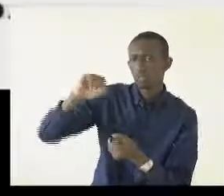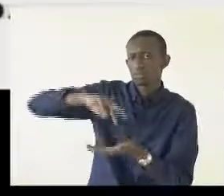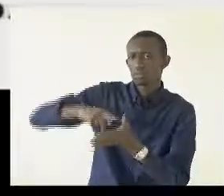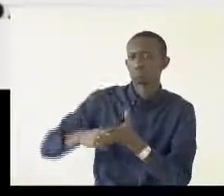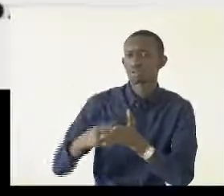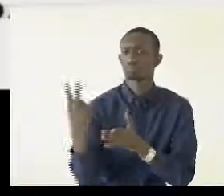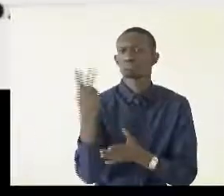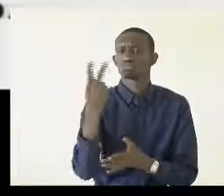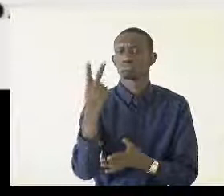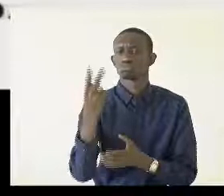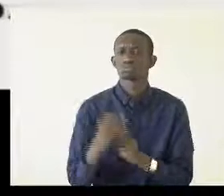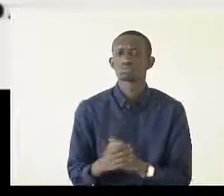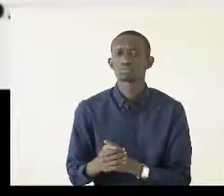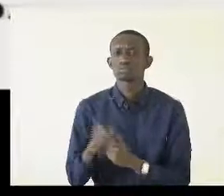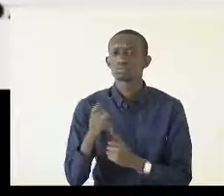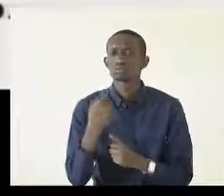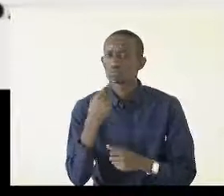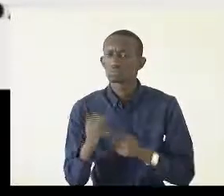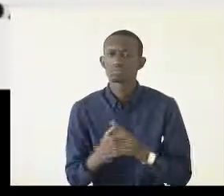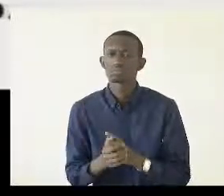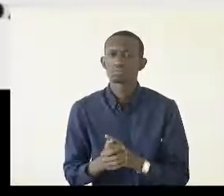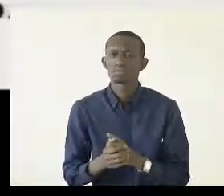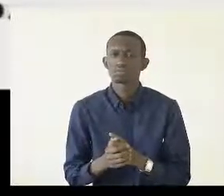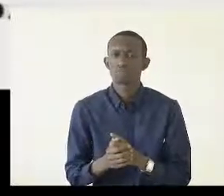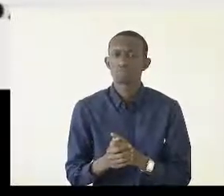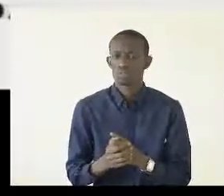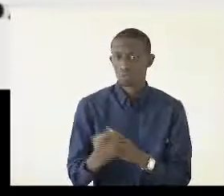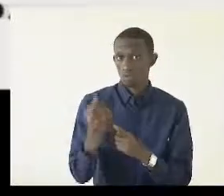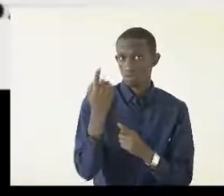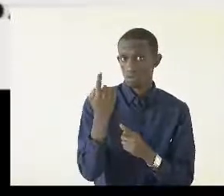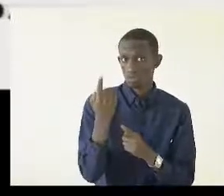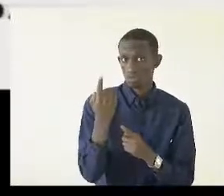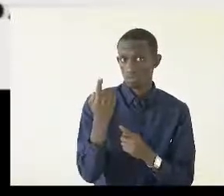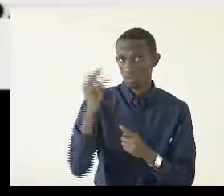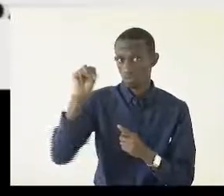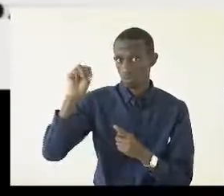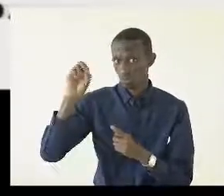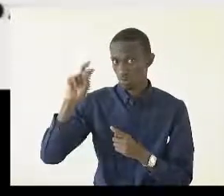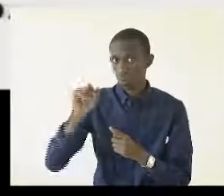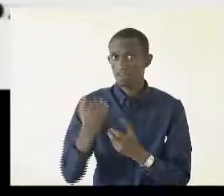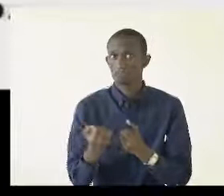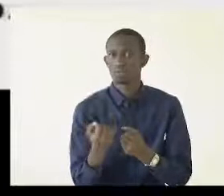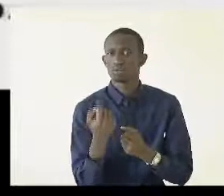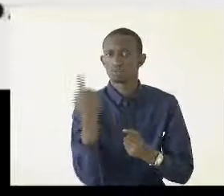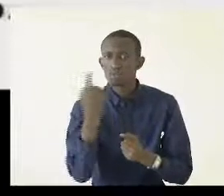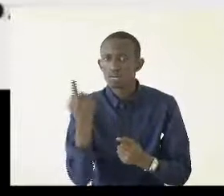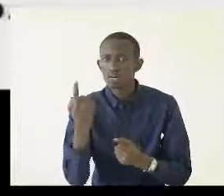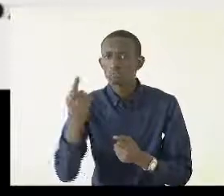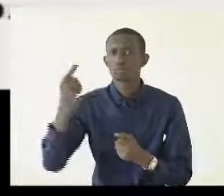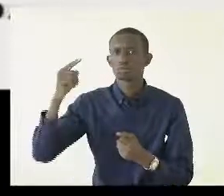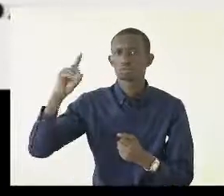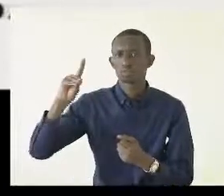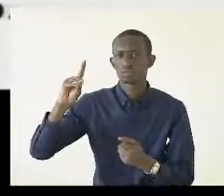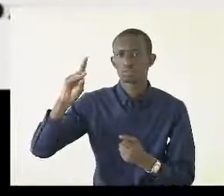a monocotyledonous plant has one cotyledon, and dicotyledonous plant has two